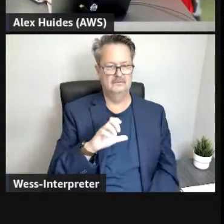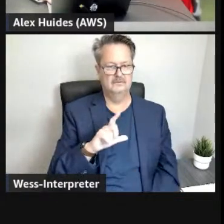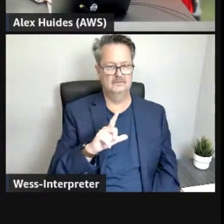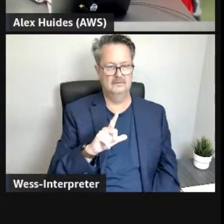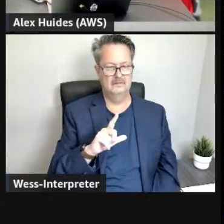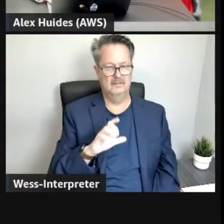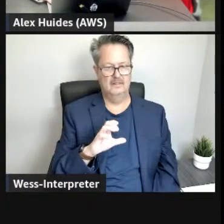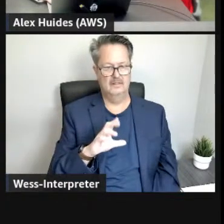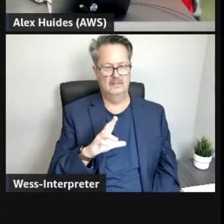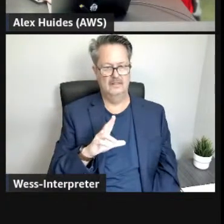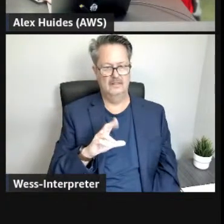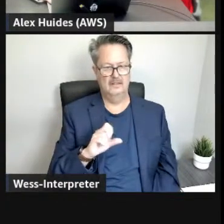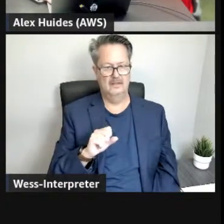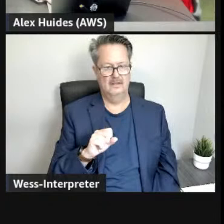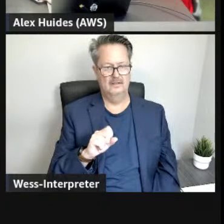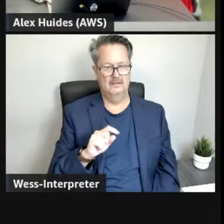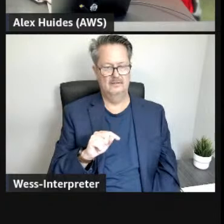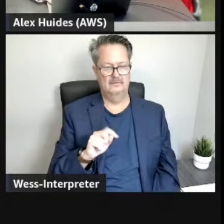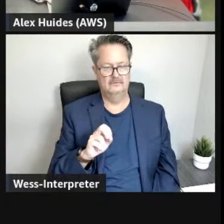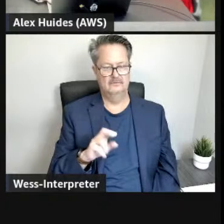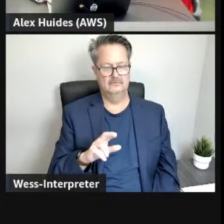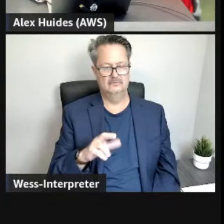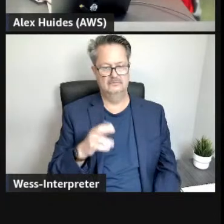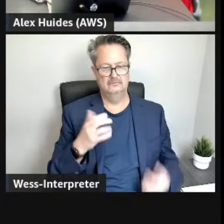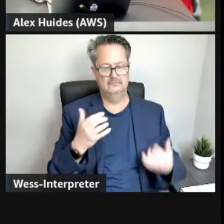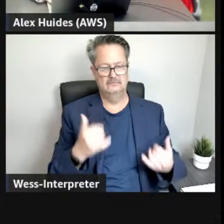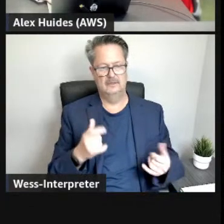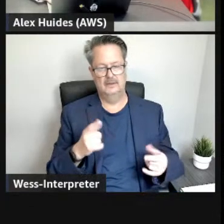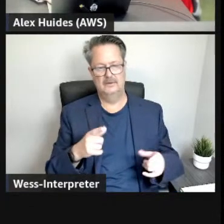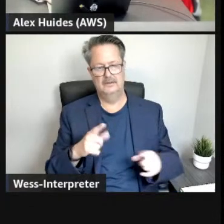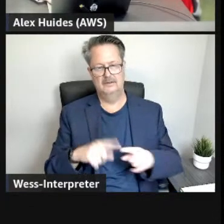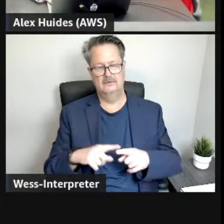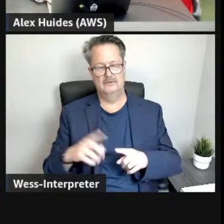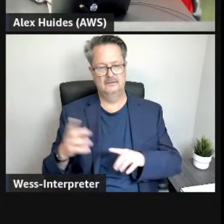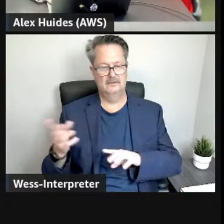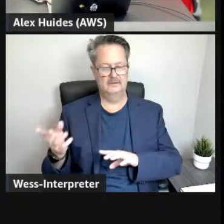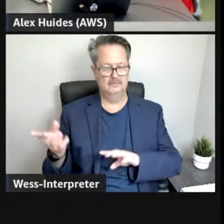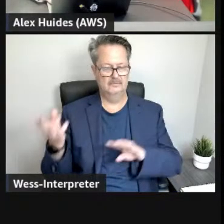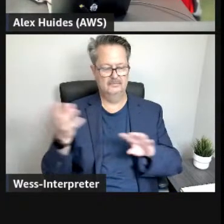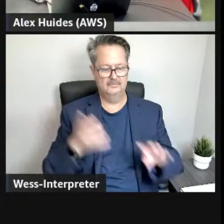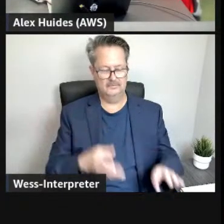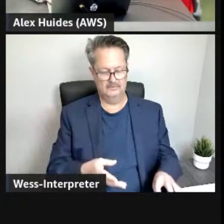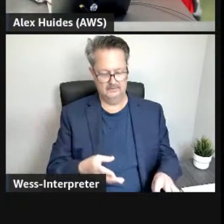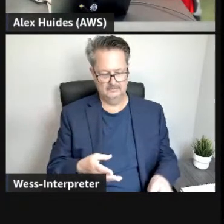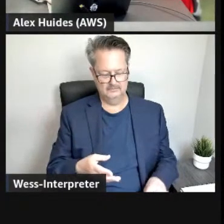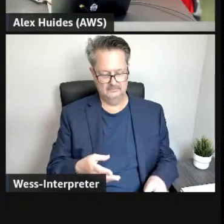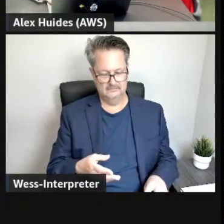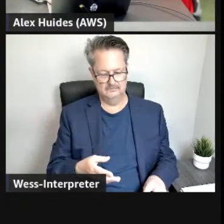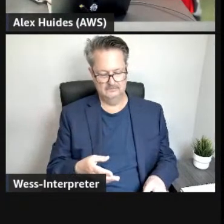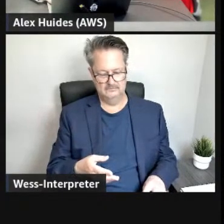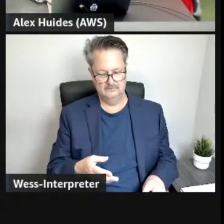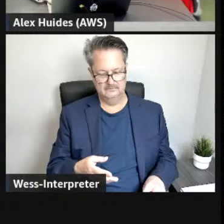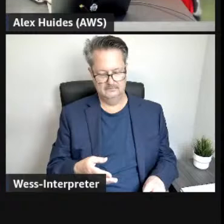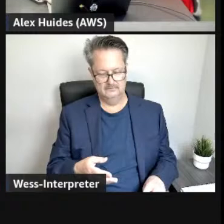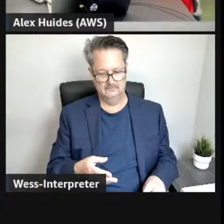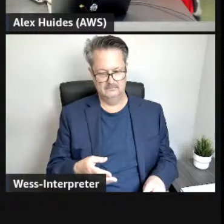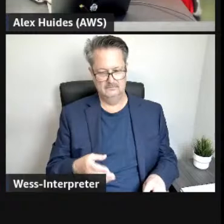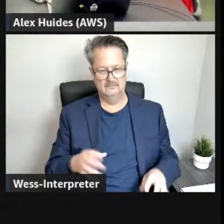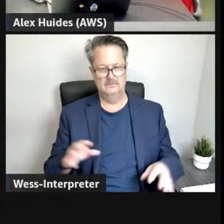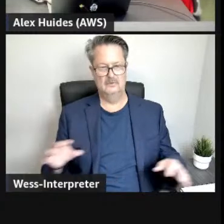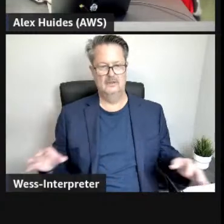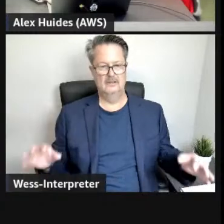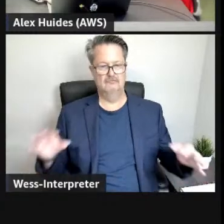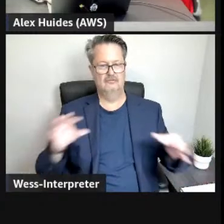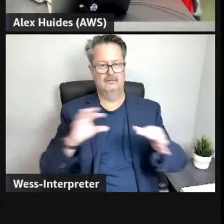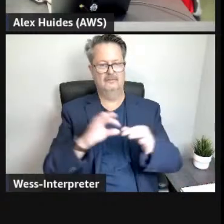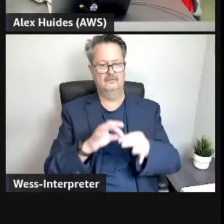And now we need to import this resource so that it is referenceable in a HTTP